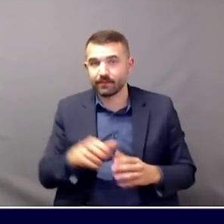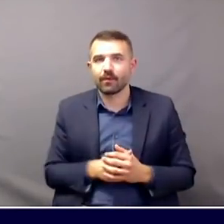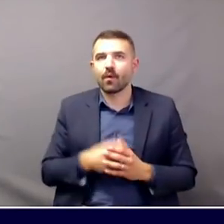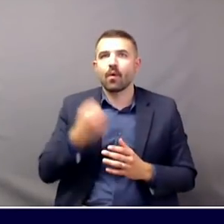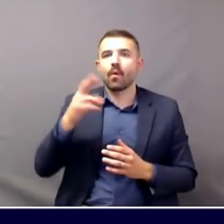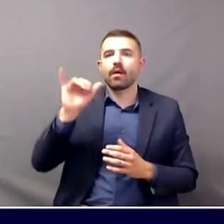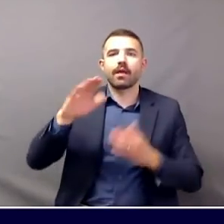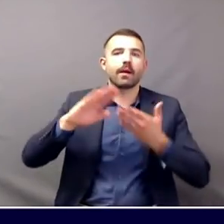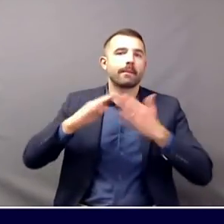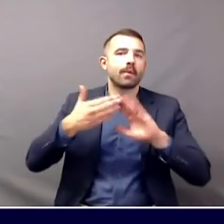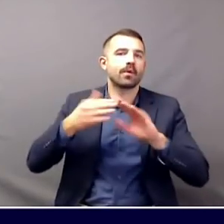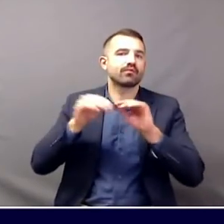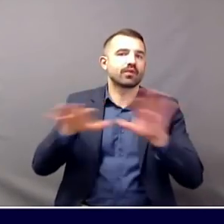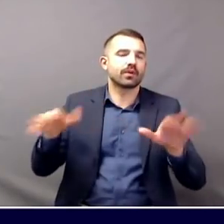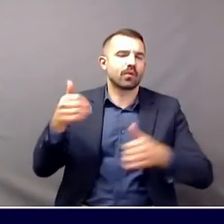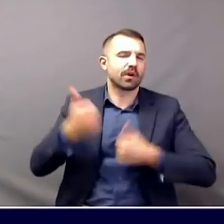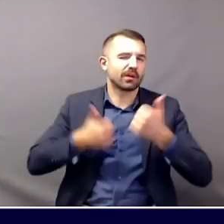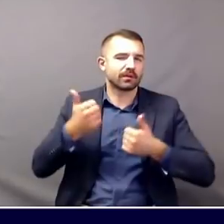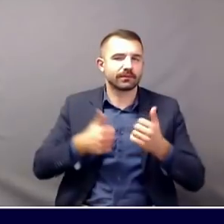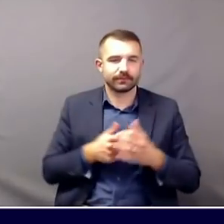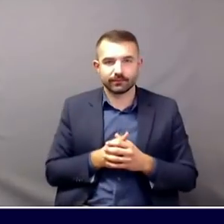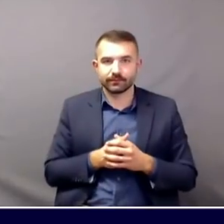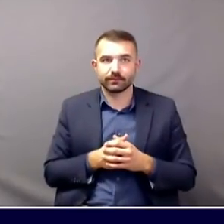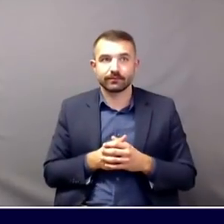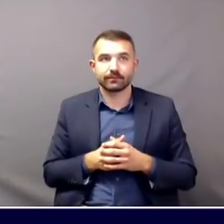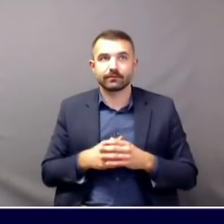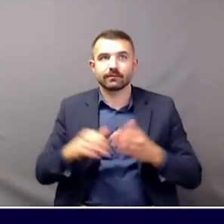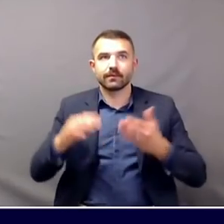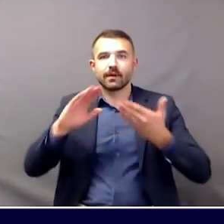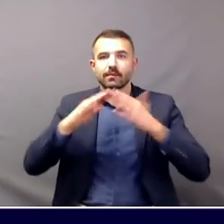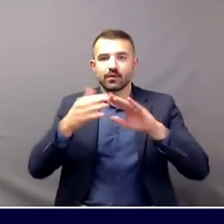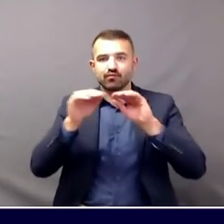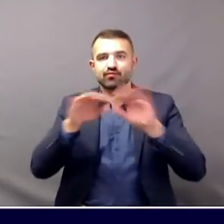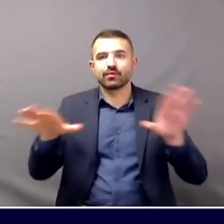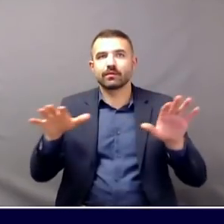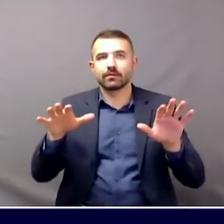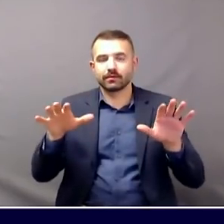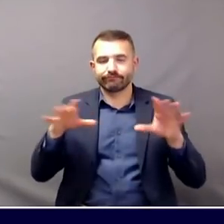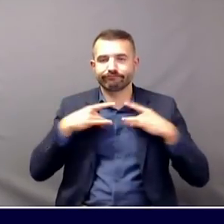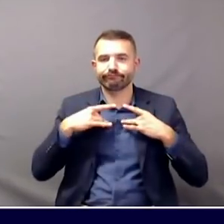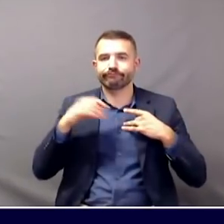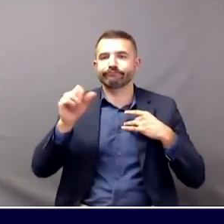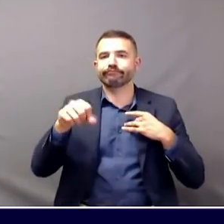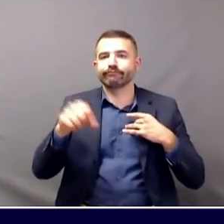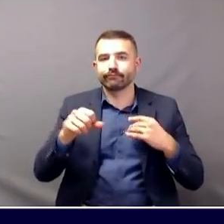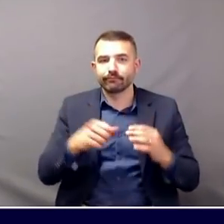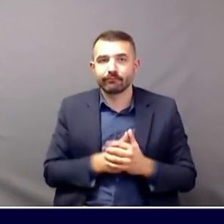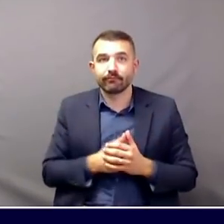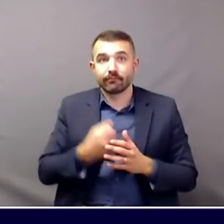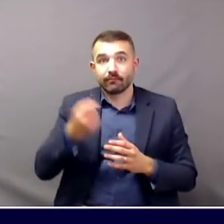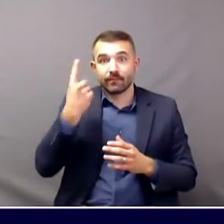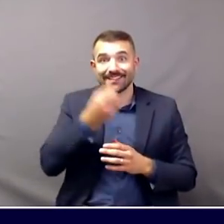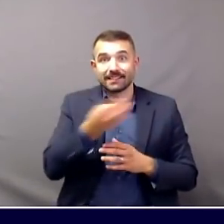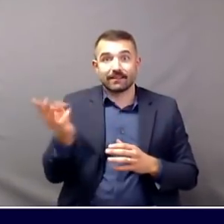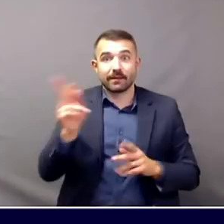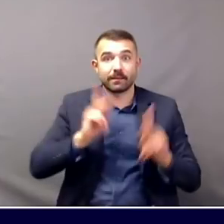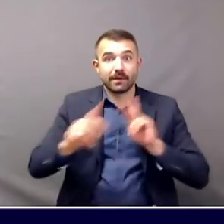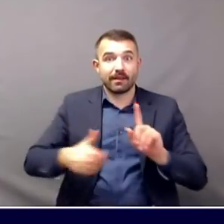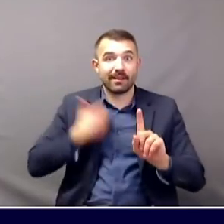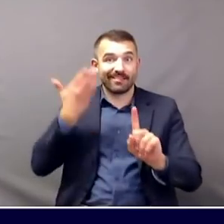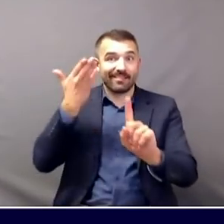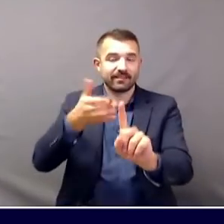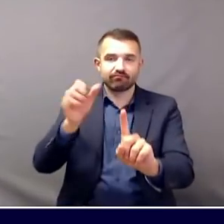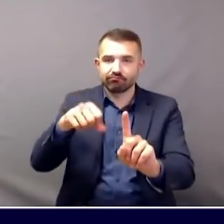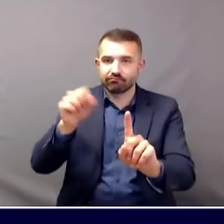Our epidemiology team is aware of this and has been working with folks to make sure testing is available, but the virus